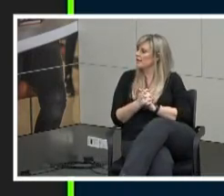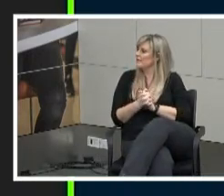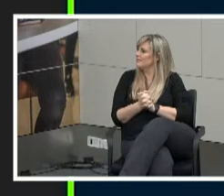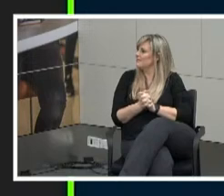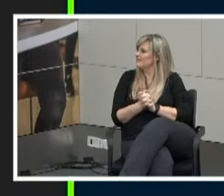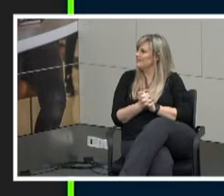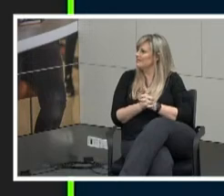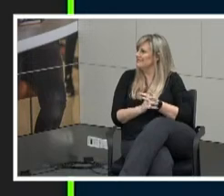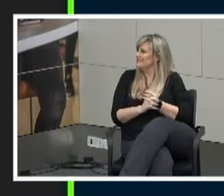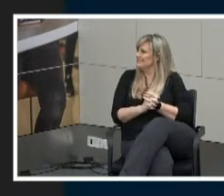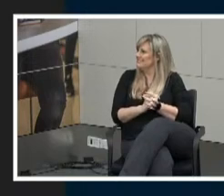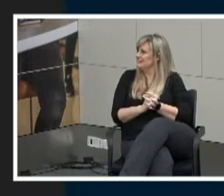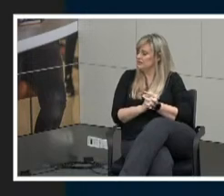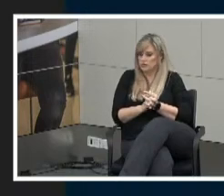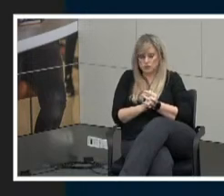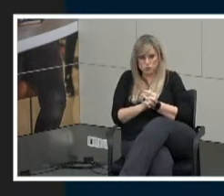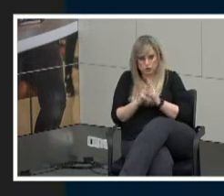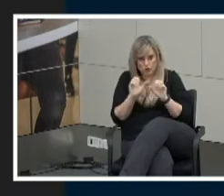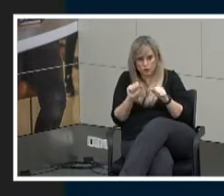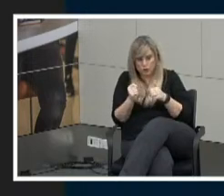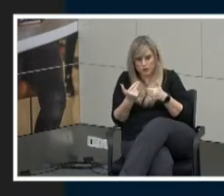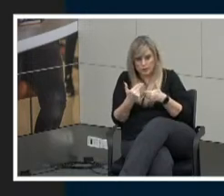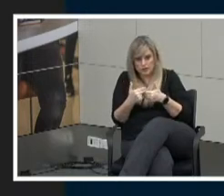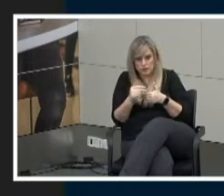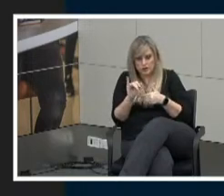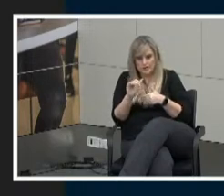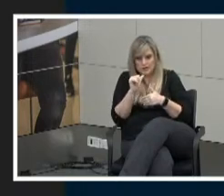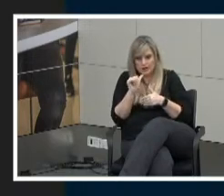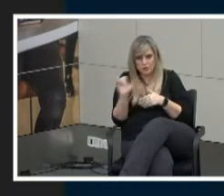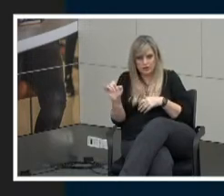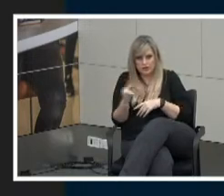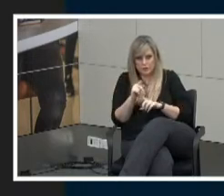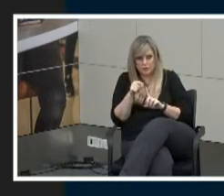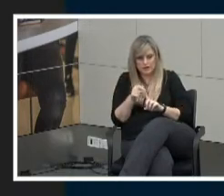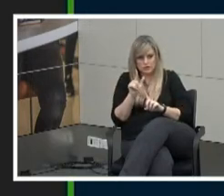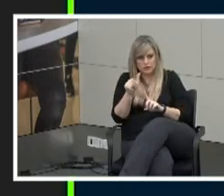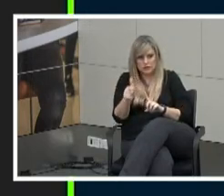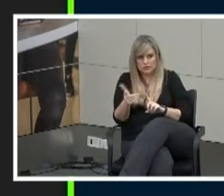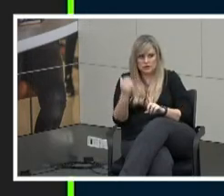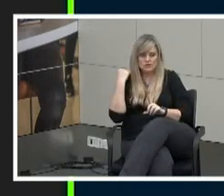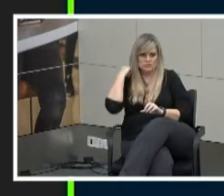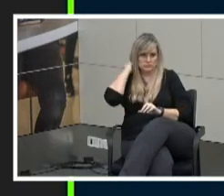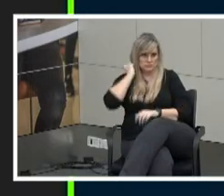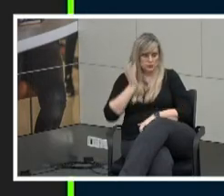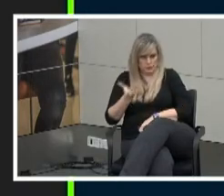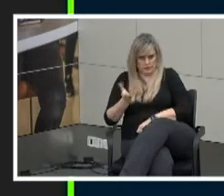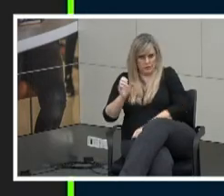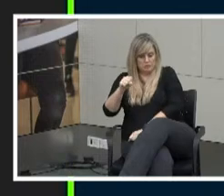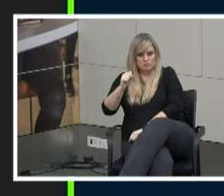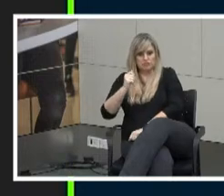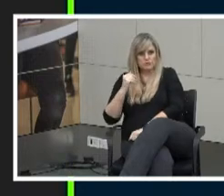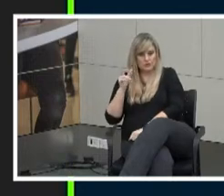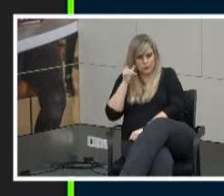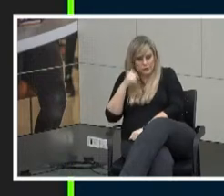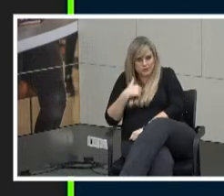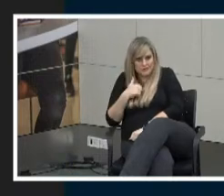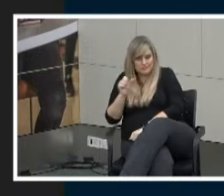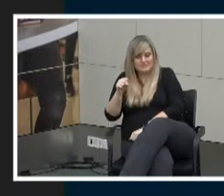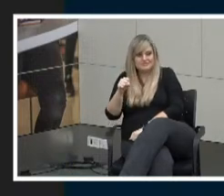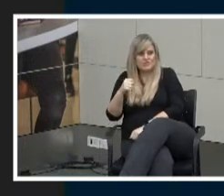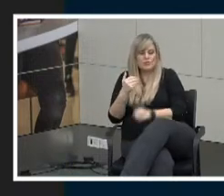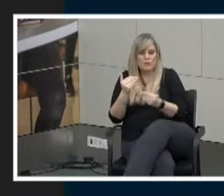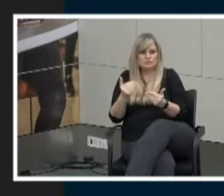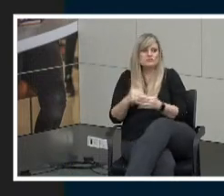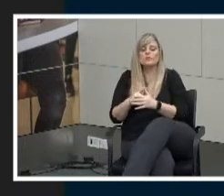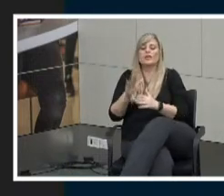um ma'am are you able to join us if not we can come back are you there yes please go ahead we can hear you